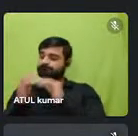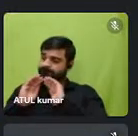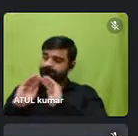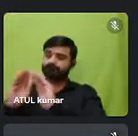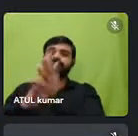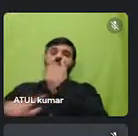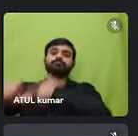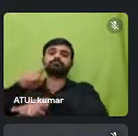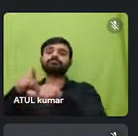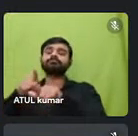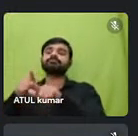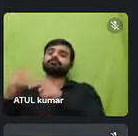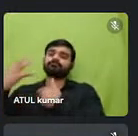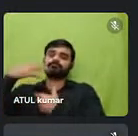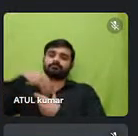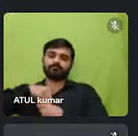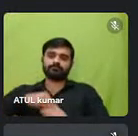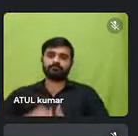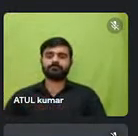sign language acquisition.